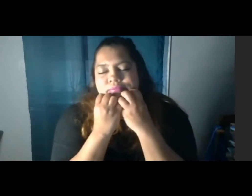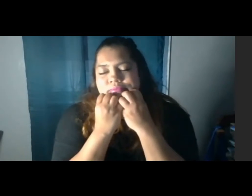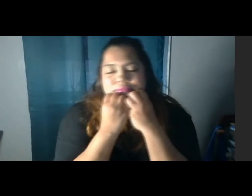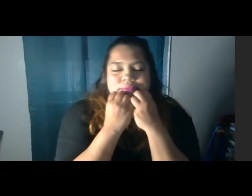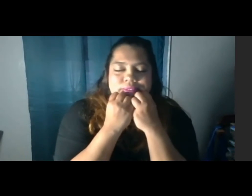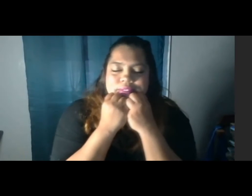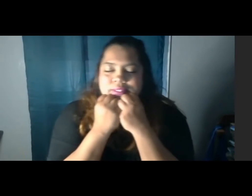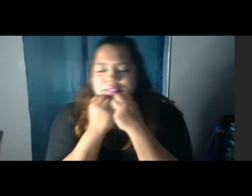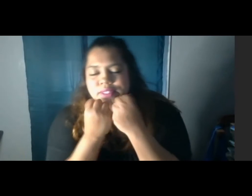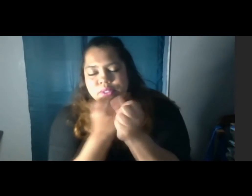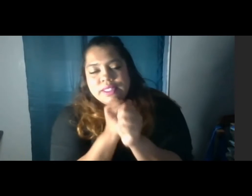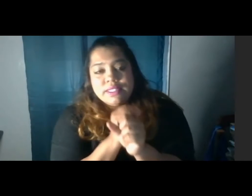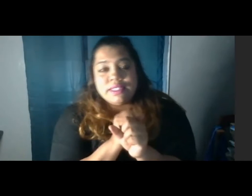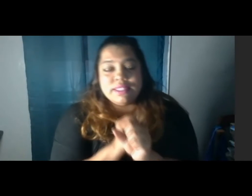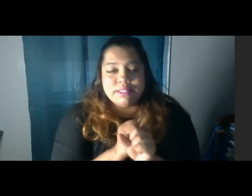had.